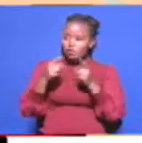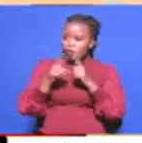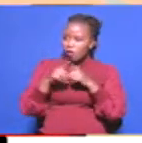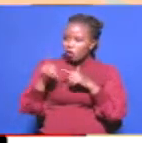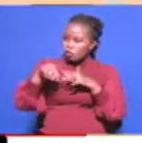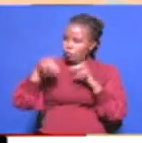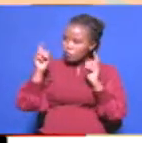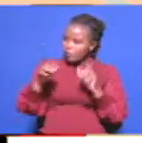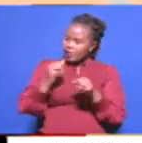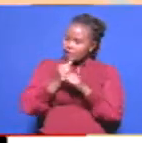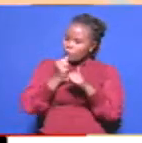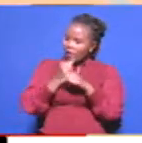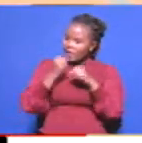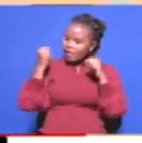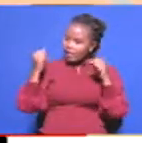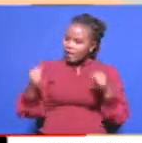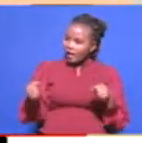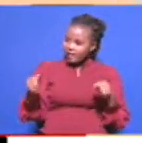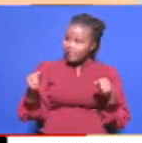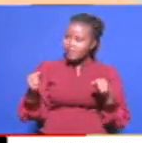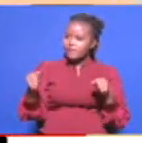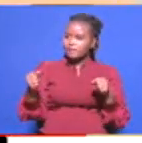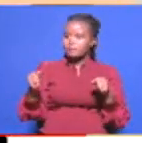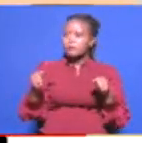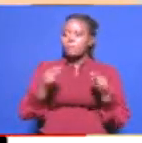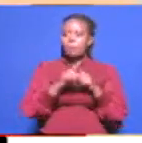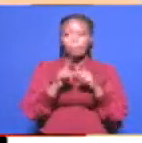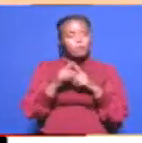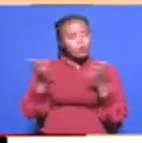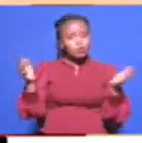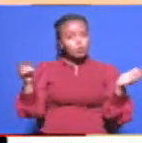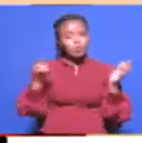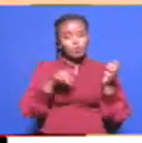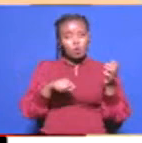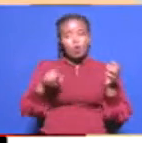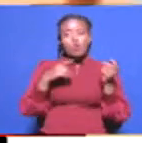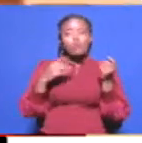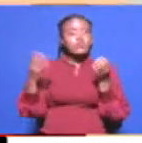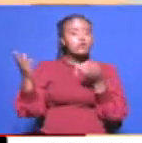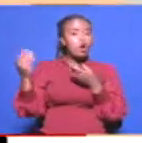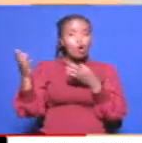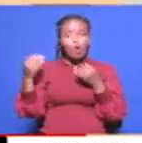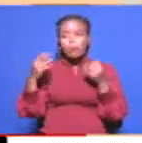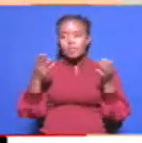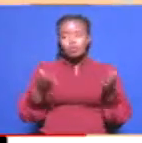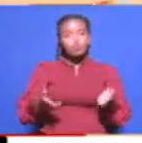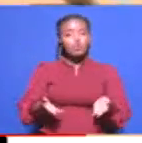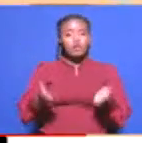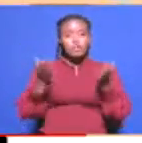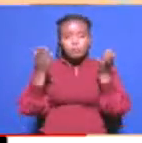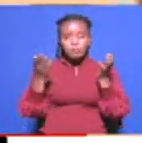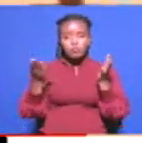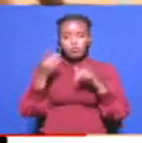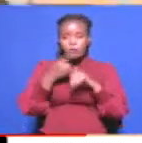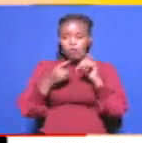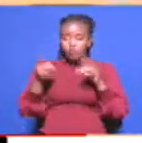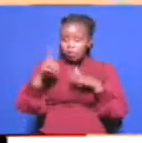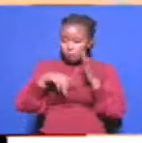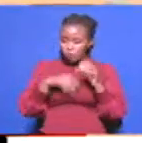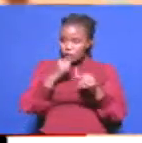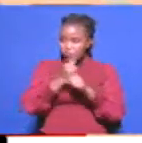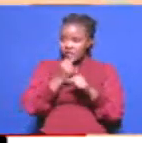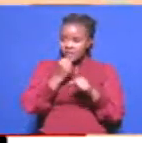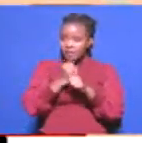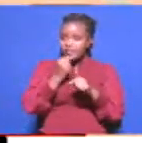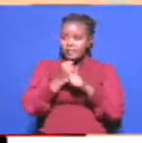hard, and we are really hoping to improve from what we had done the past